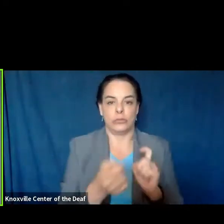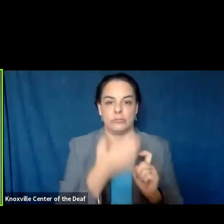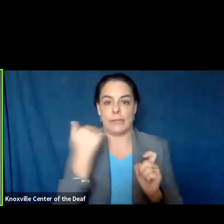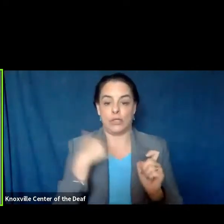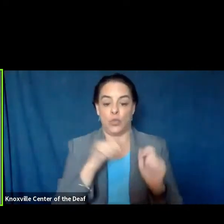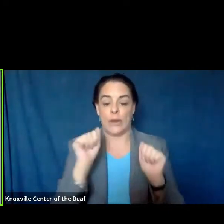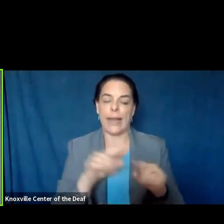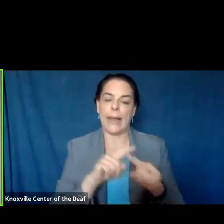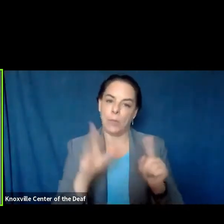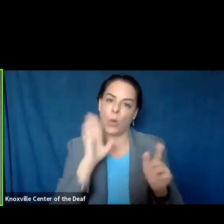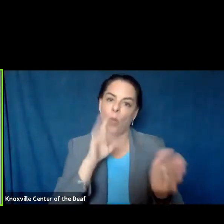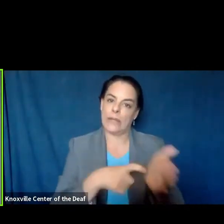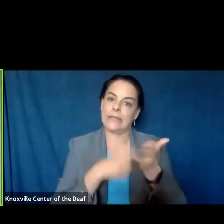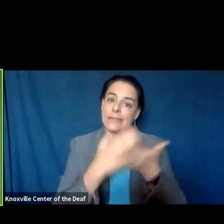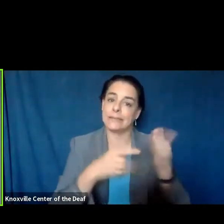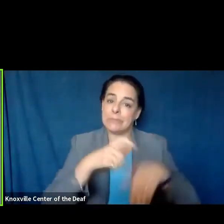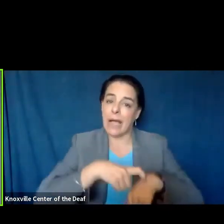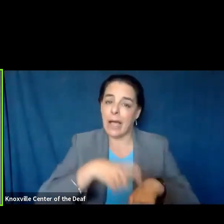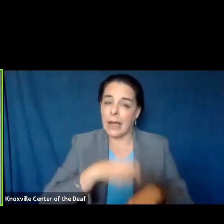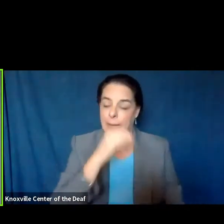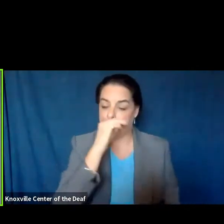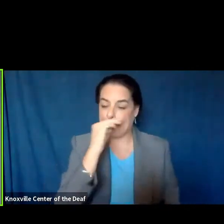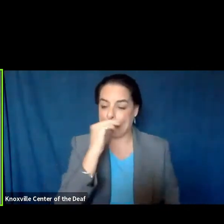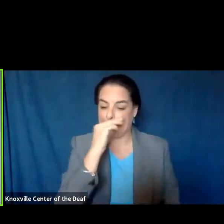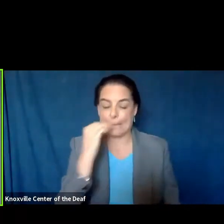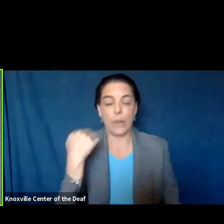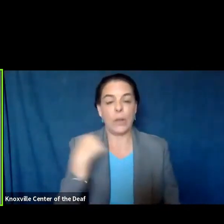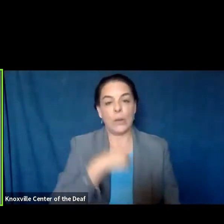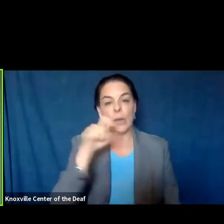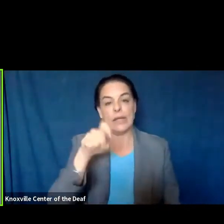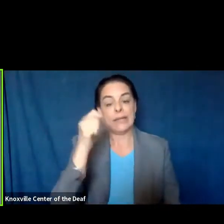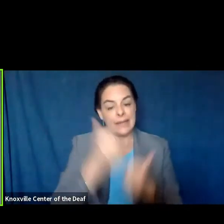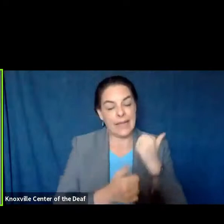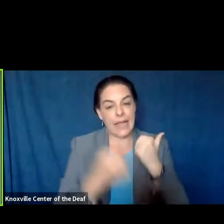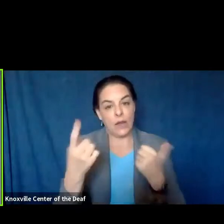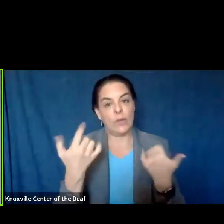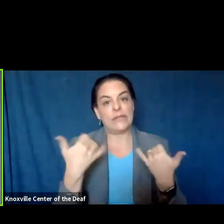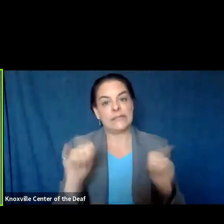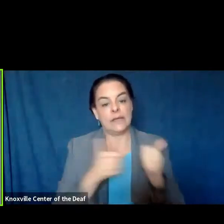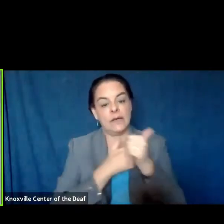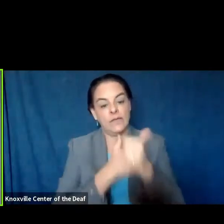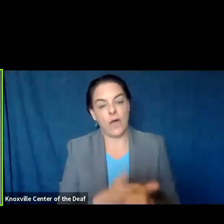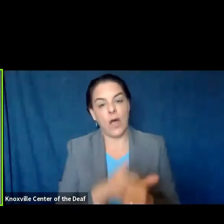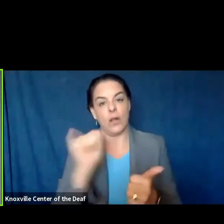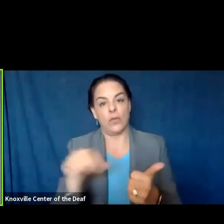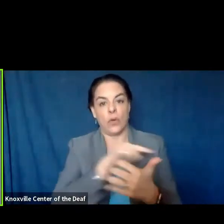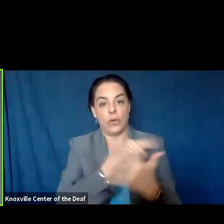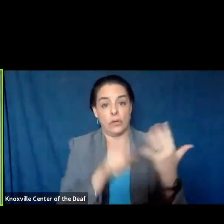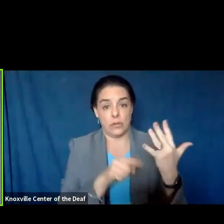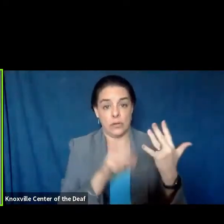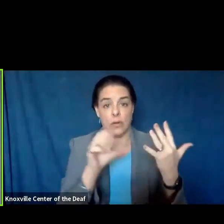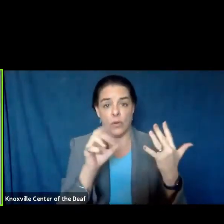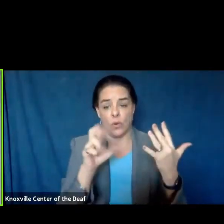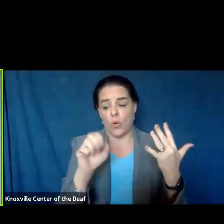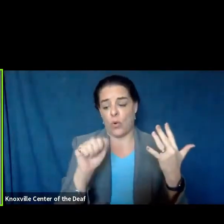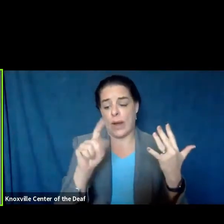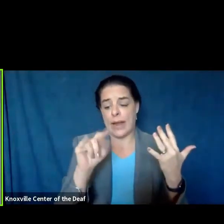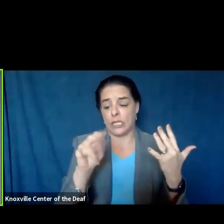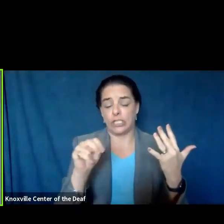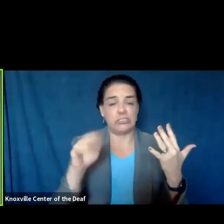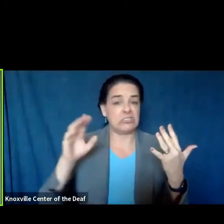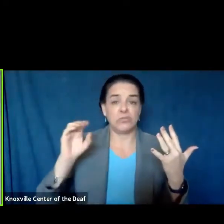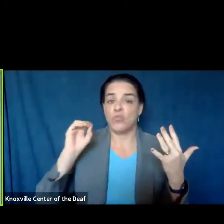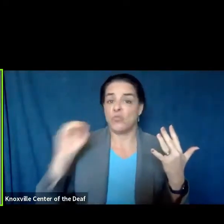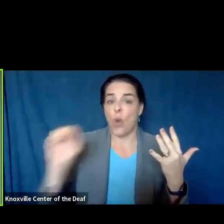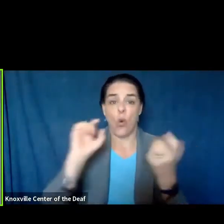take some time to do that. We need everybody to still follow those 5 core actions. We haven't changed from that message.